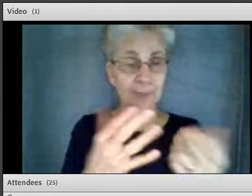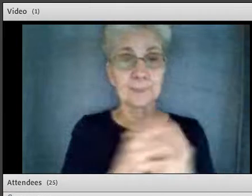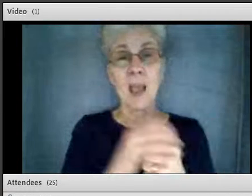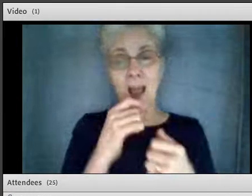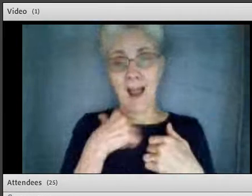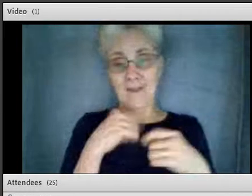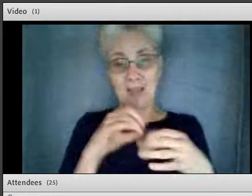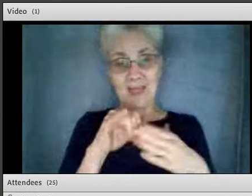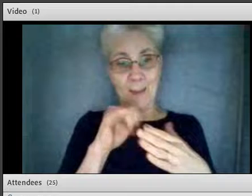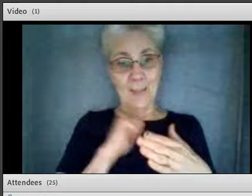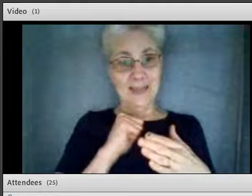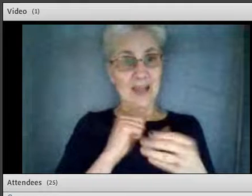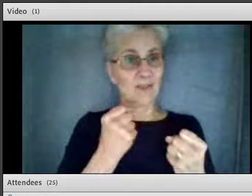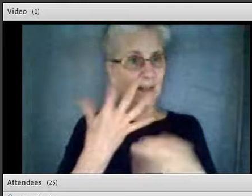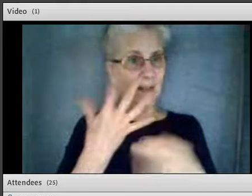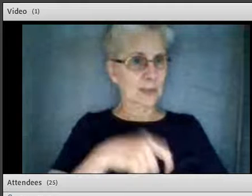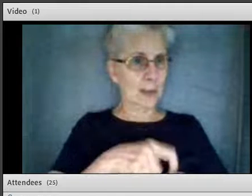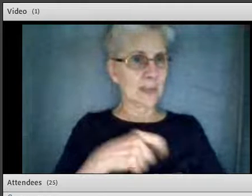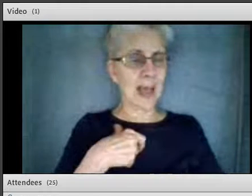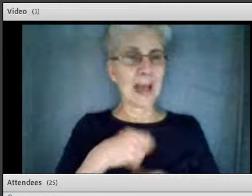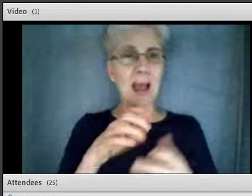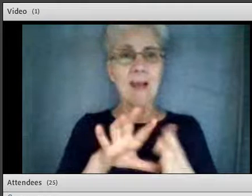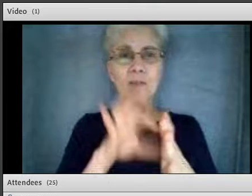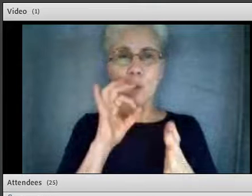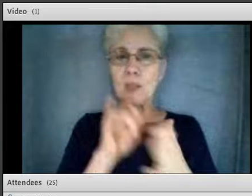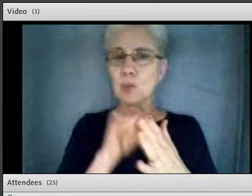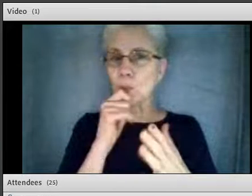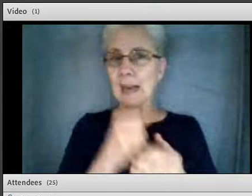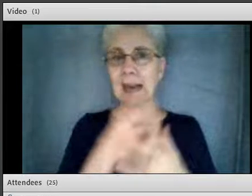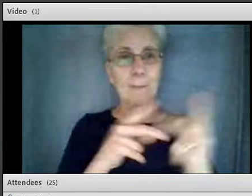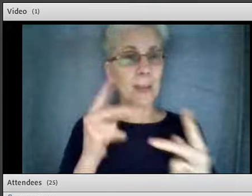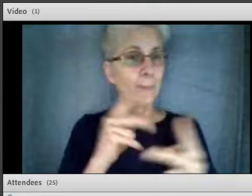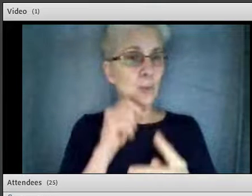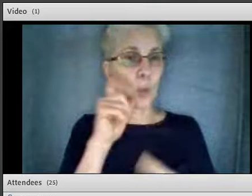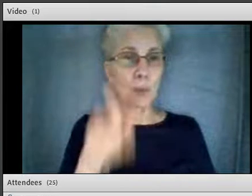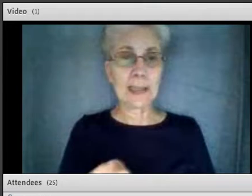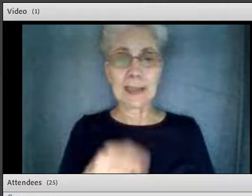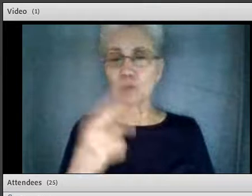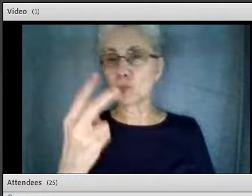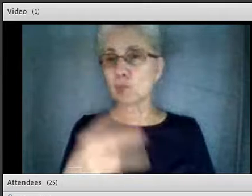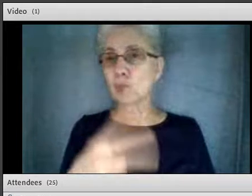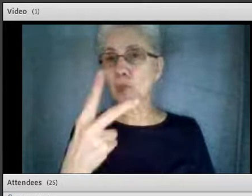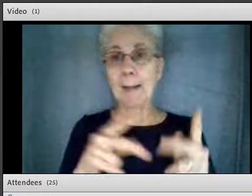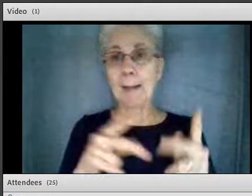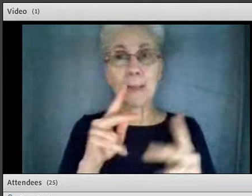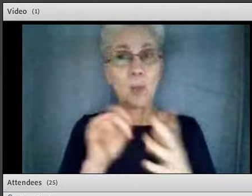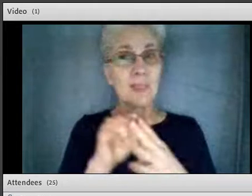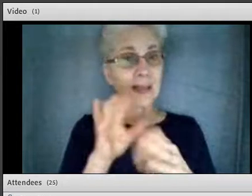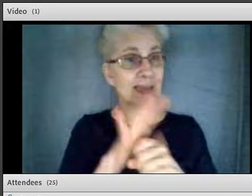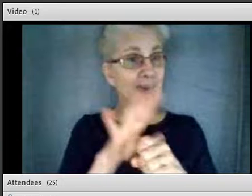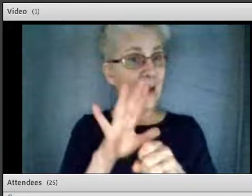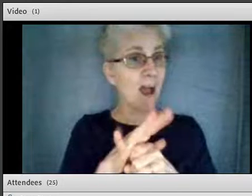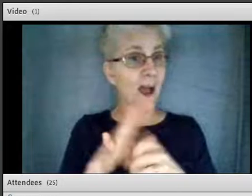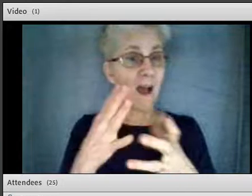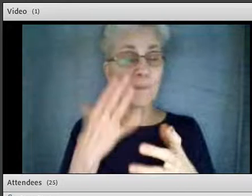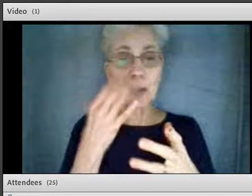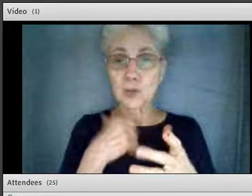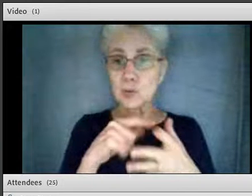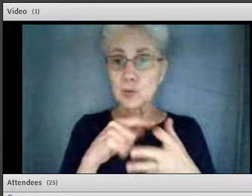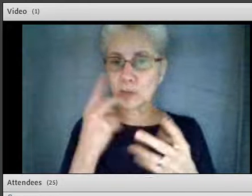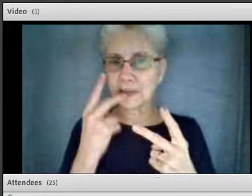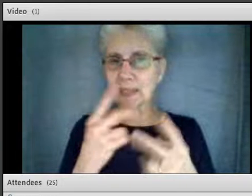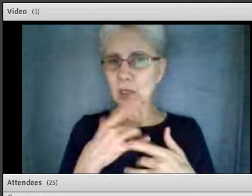found you don't need a large number of people. 2 to 3 people almost is enough, because you start to see a trend really quick on, oh,